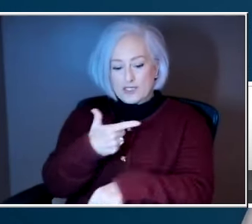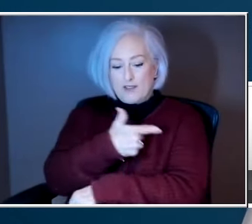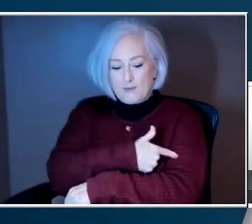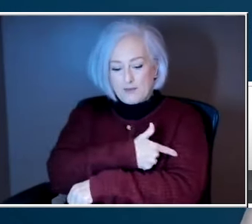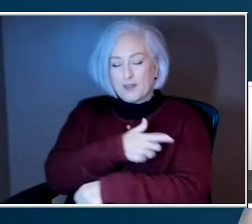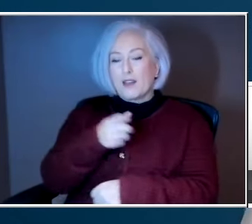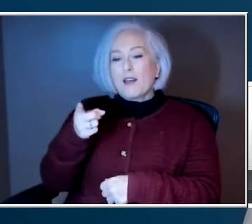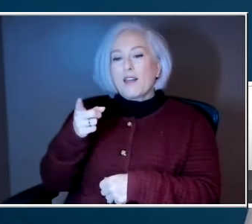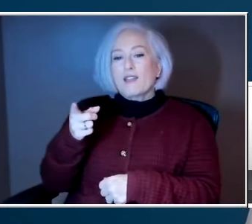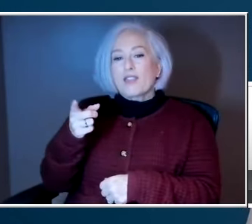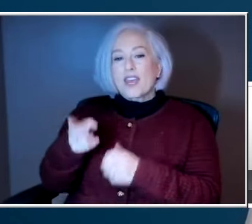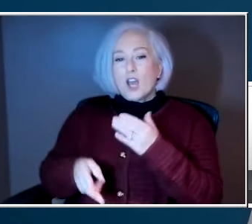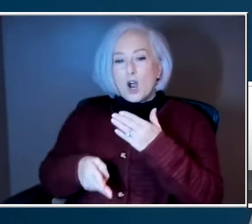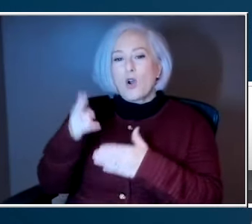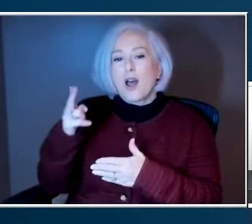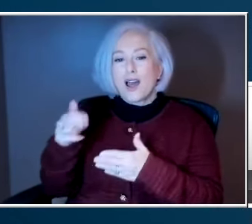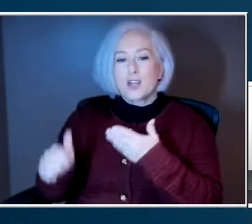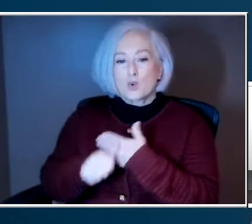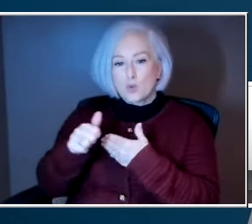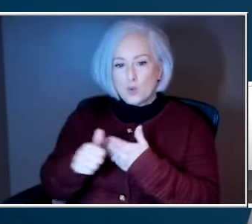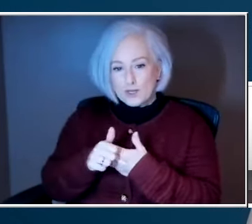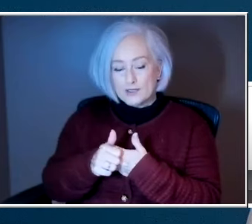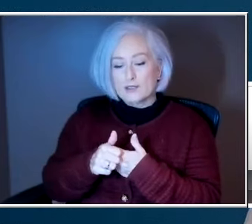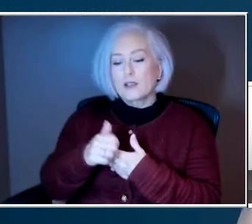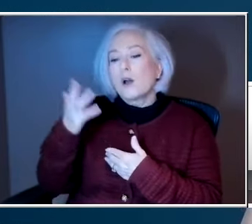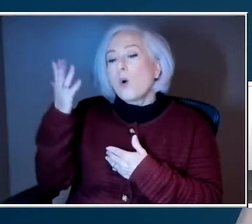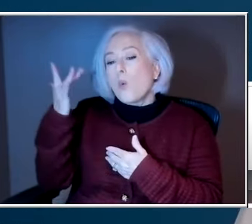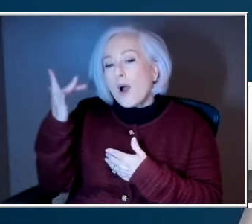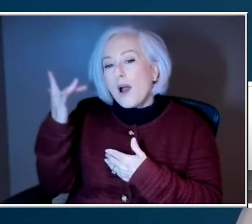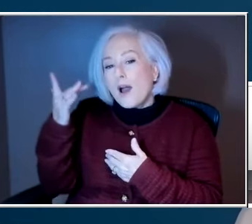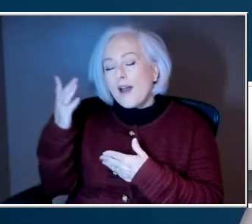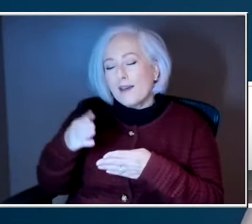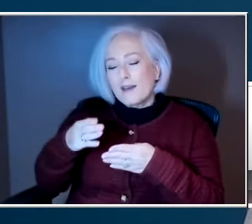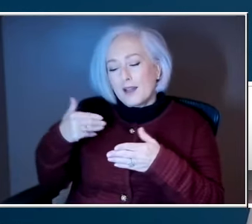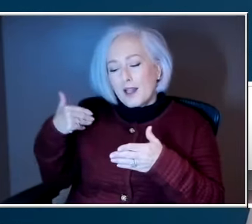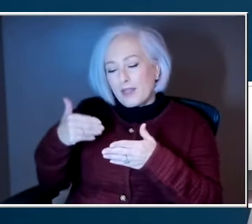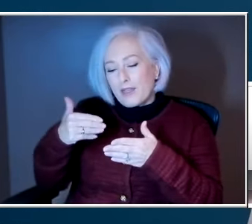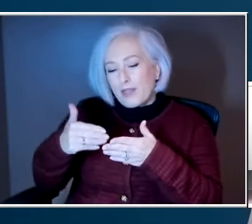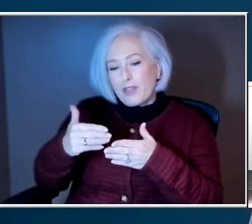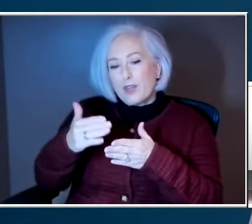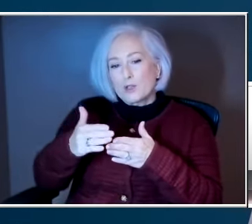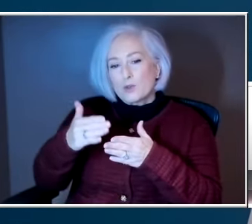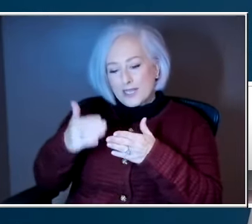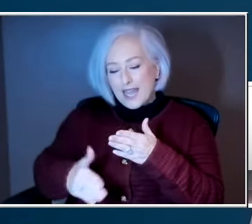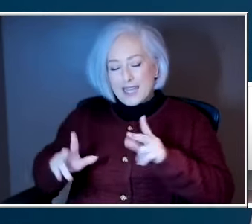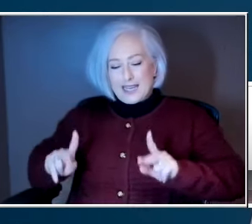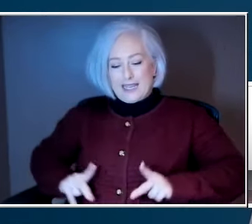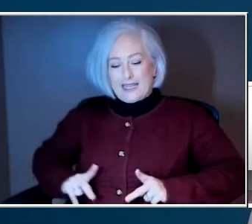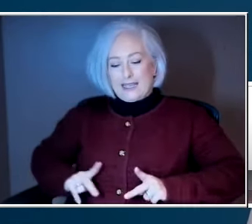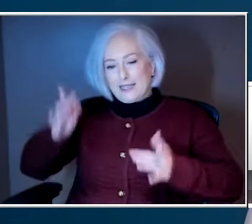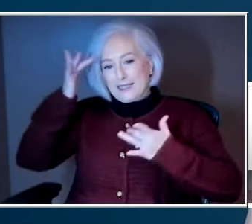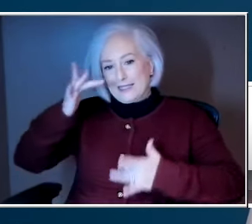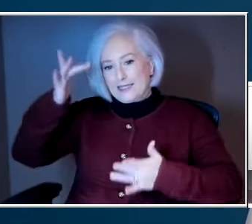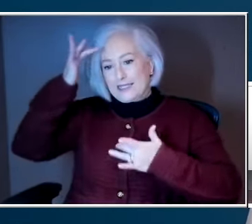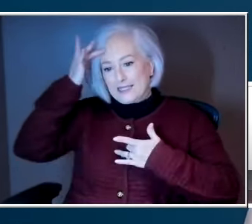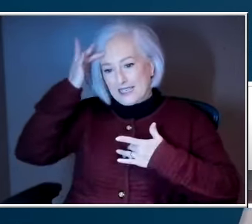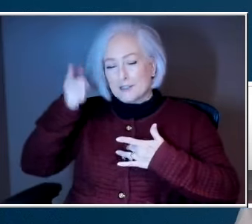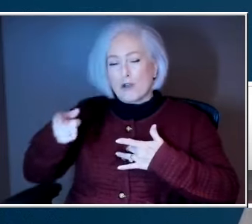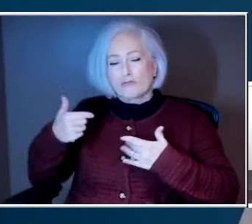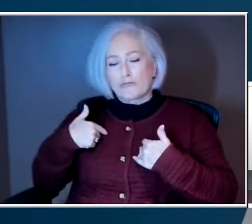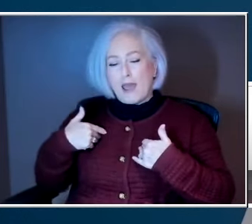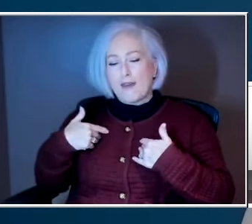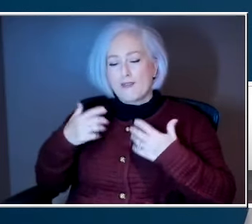end-stage renal disease, so they are getting dialysis. So they are at high risk of complications anyways. But what they showed was that those people that